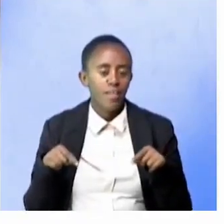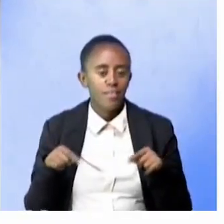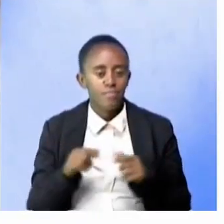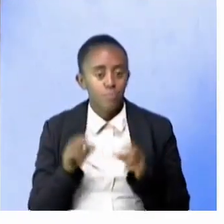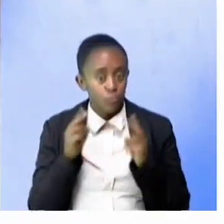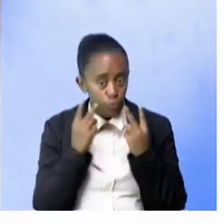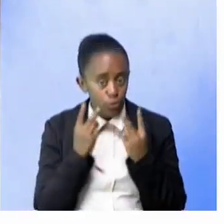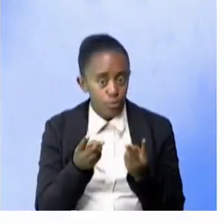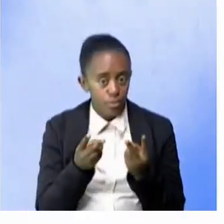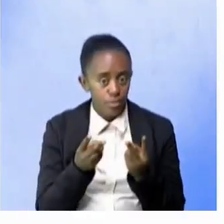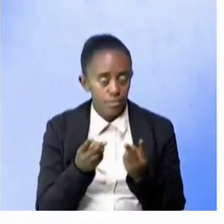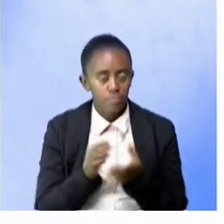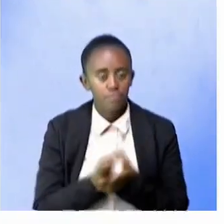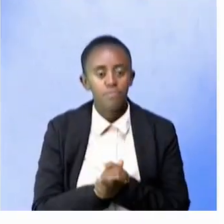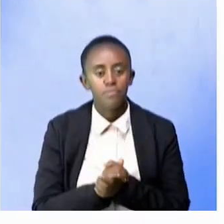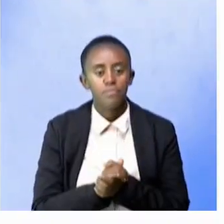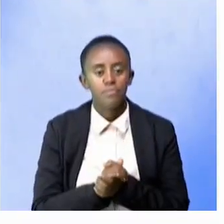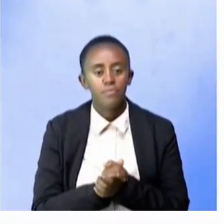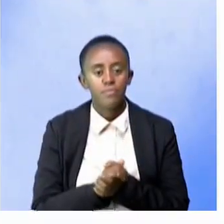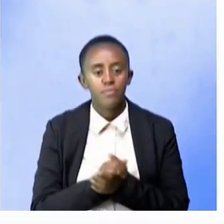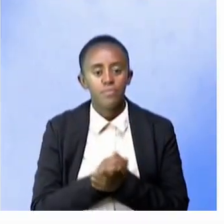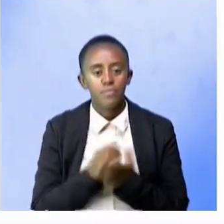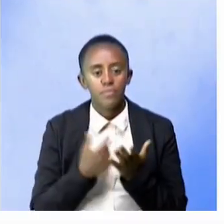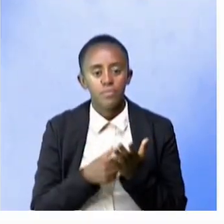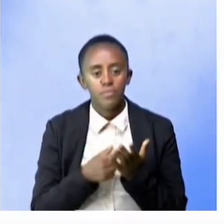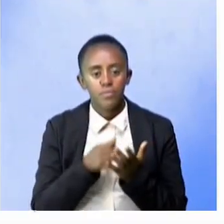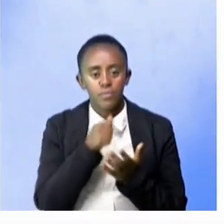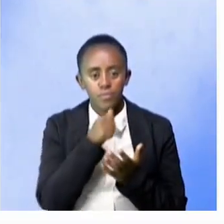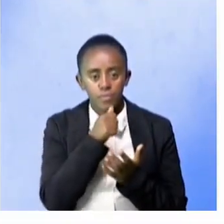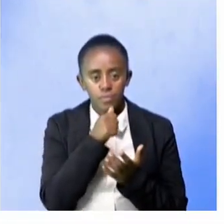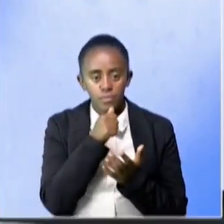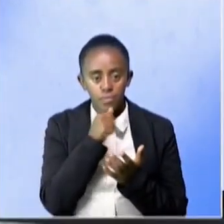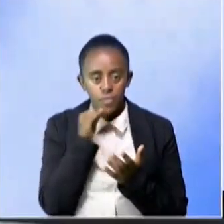You see? This is an adjective. This is an adverb.